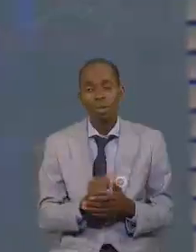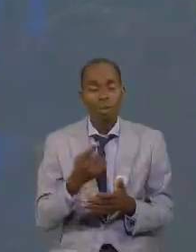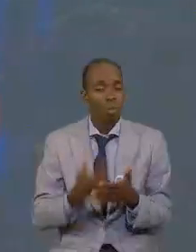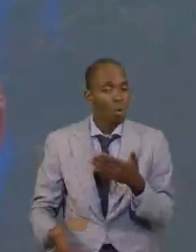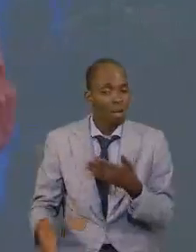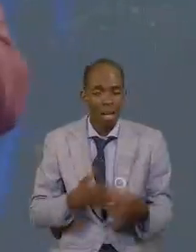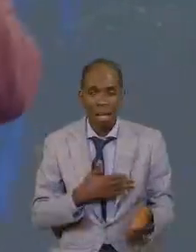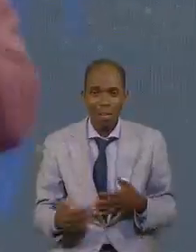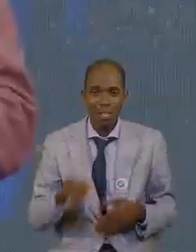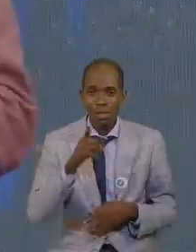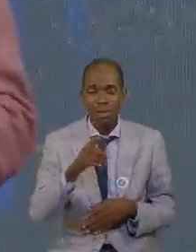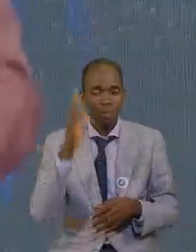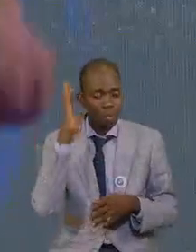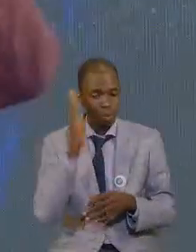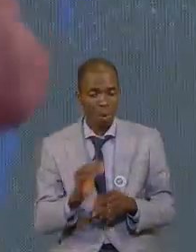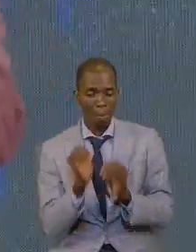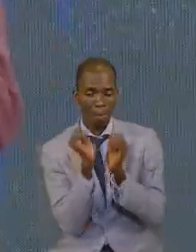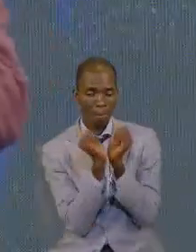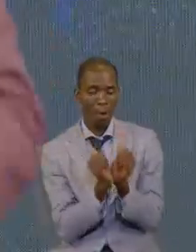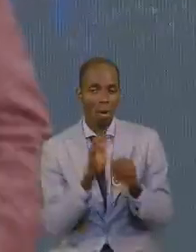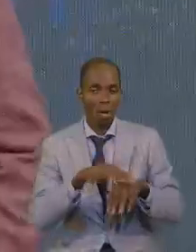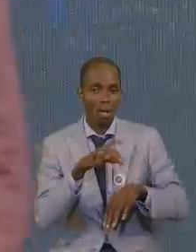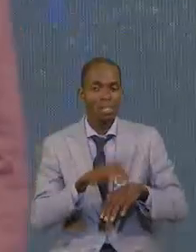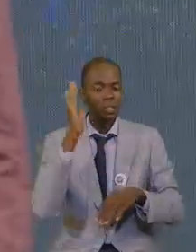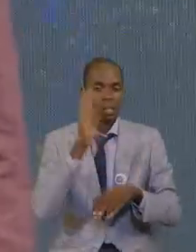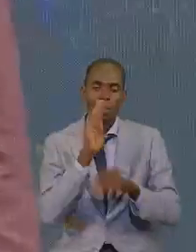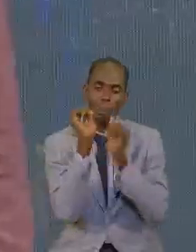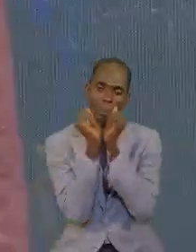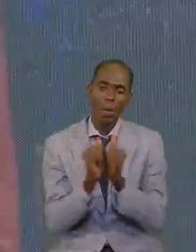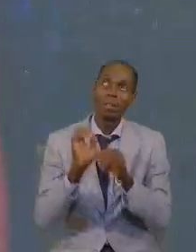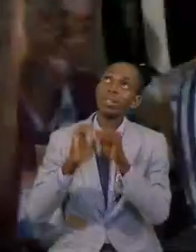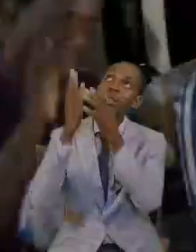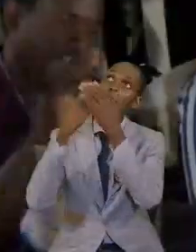shalt bind on earth shall be bound in heaven.